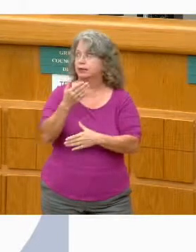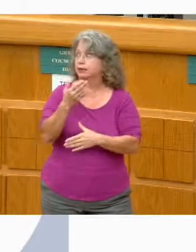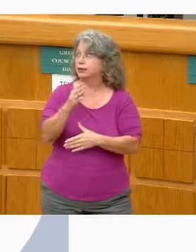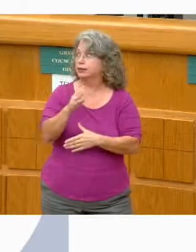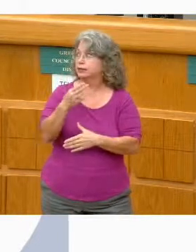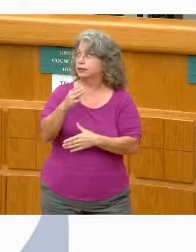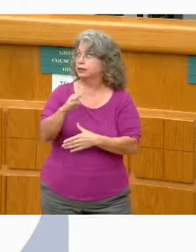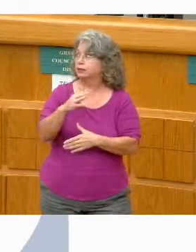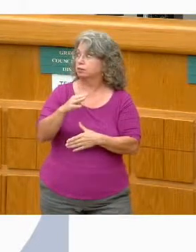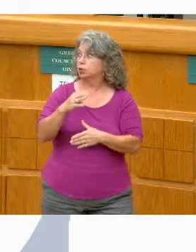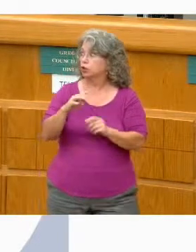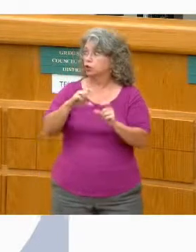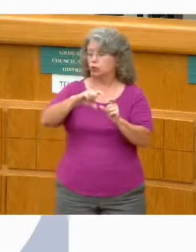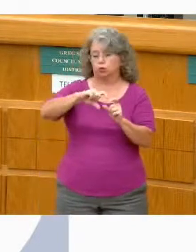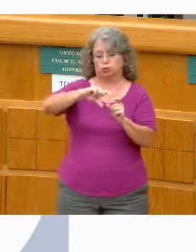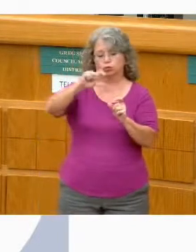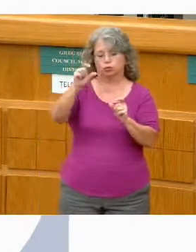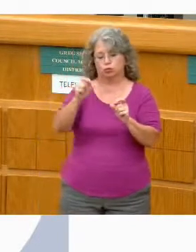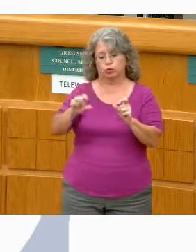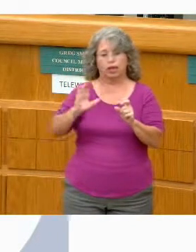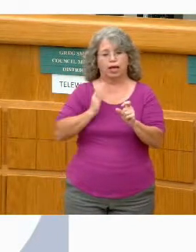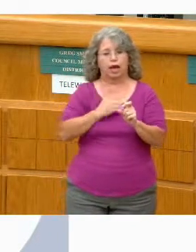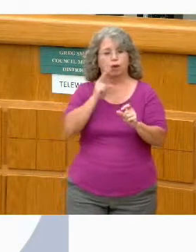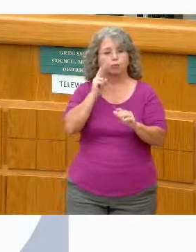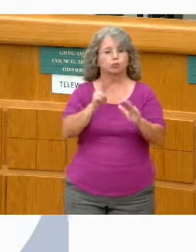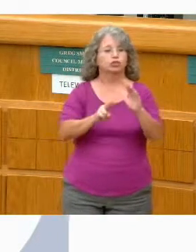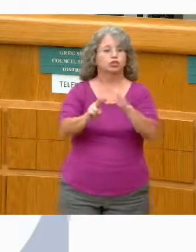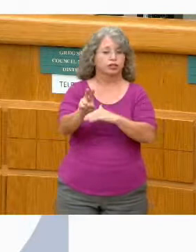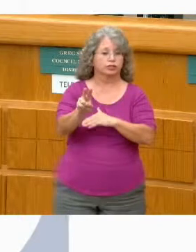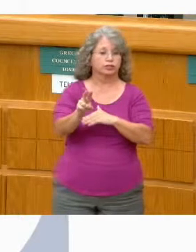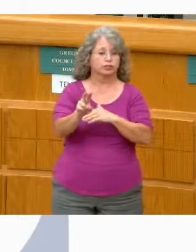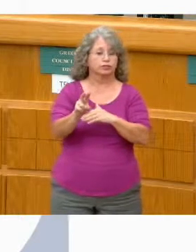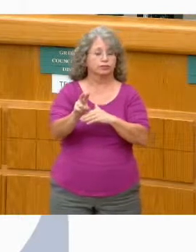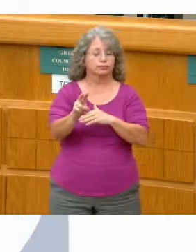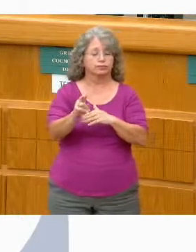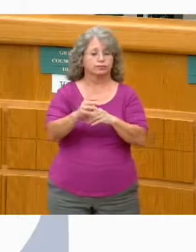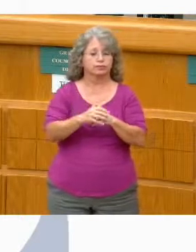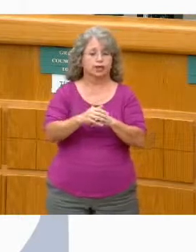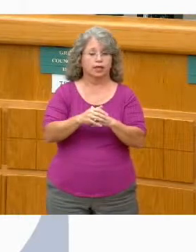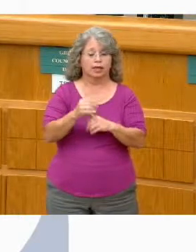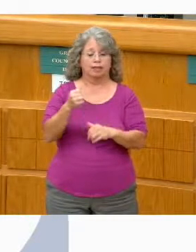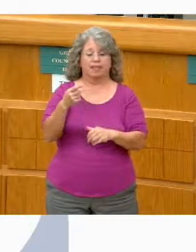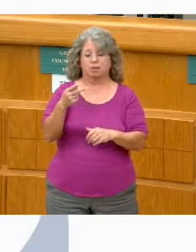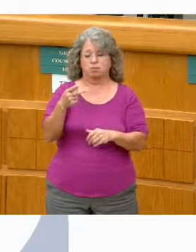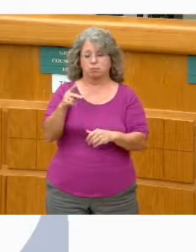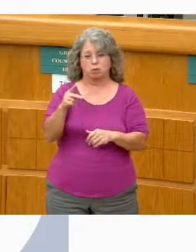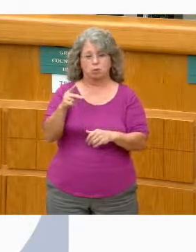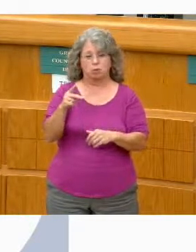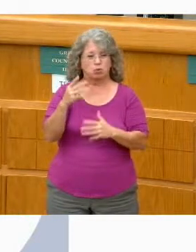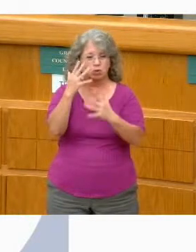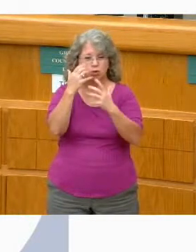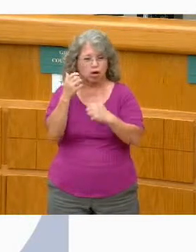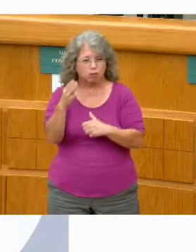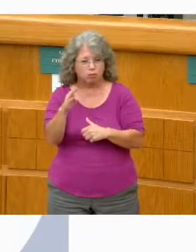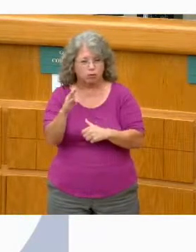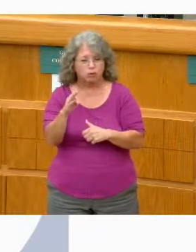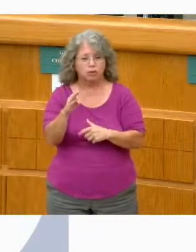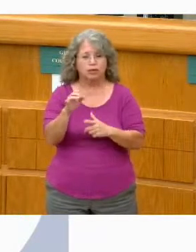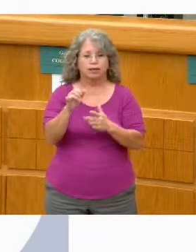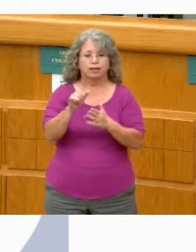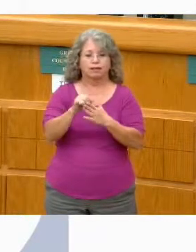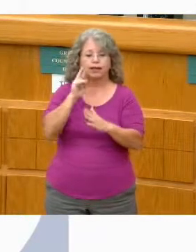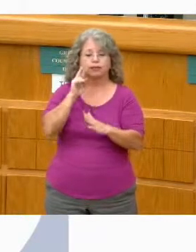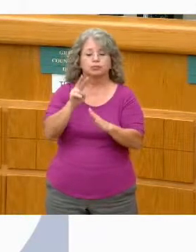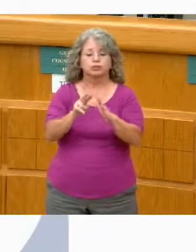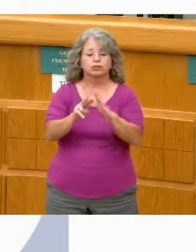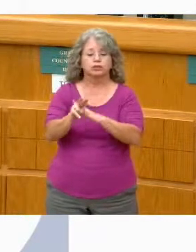numbers. This blue is our model projecting the number or fitting the number of fatalities that have occurred already. And then this purple or